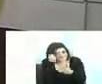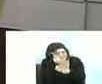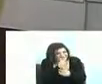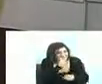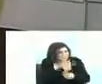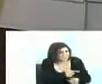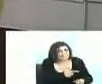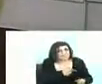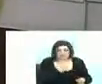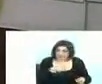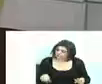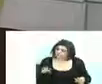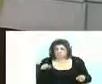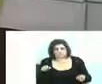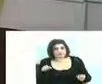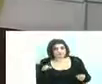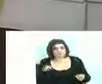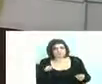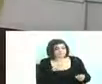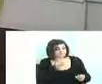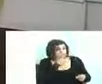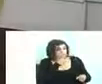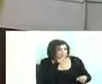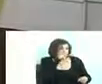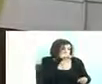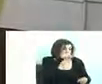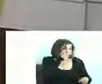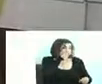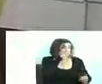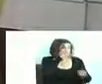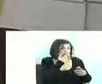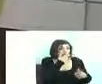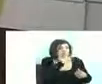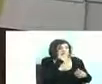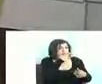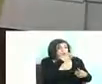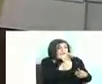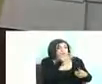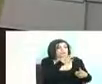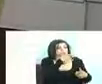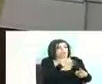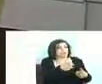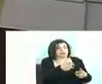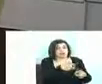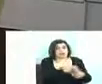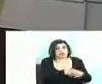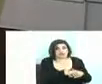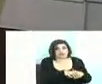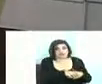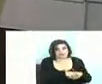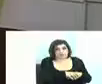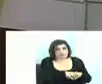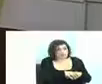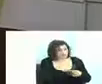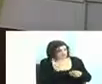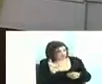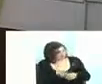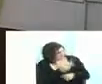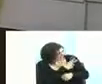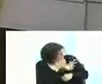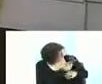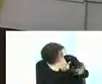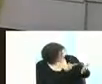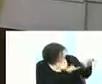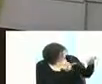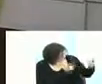to go away, and I hear the mama duck honking even more fiercely and loudly than before. And I turn to see what's